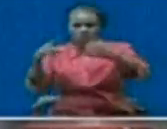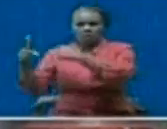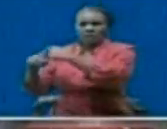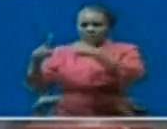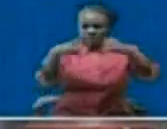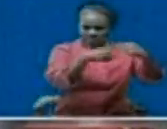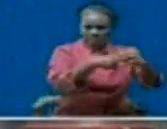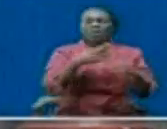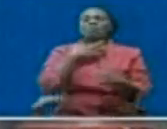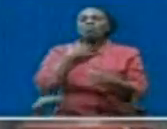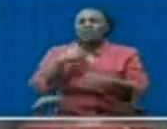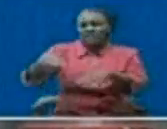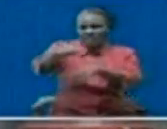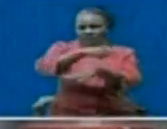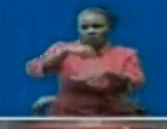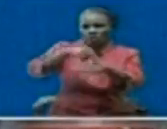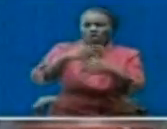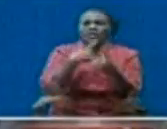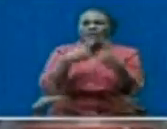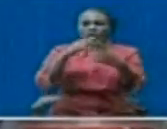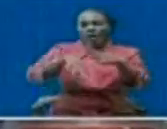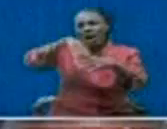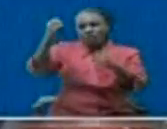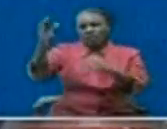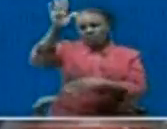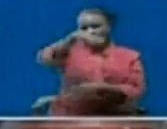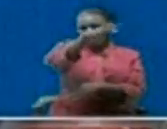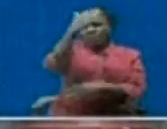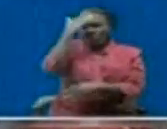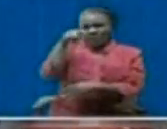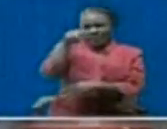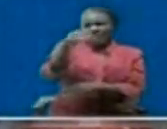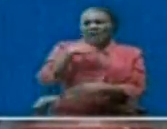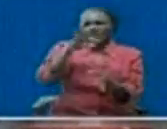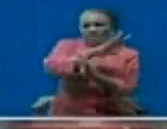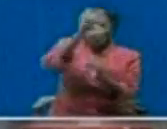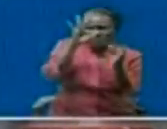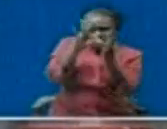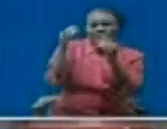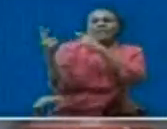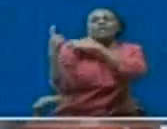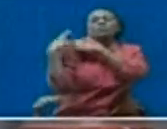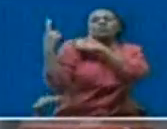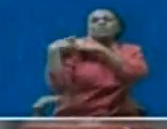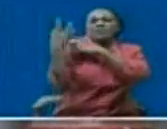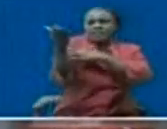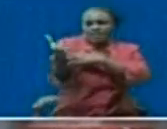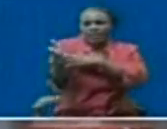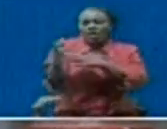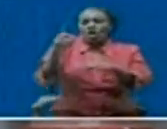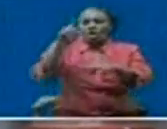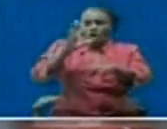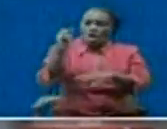we wanted a national dialogue outside of Parliament because Parliament has got a very specific mandate and format. Only